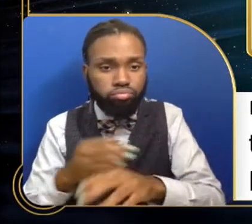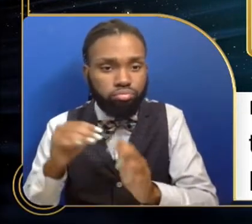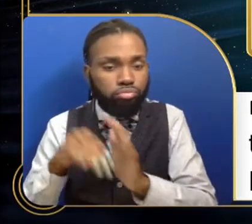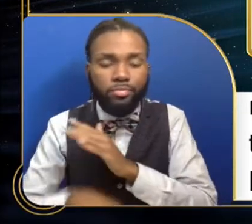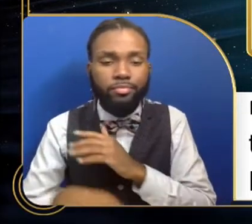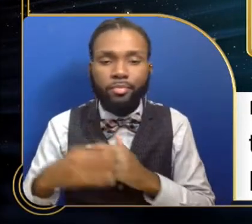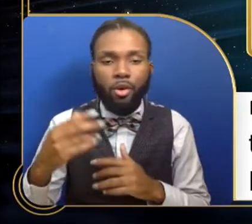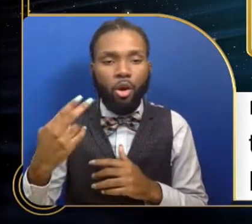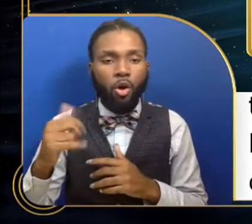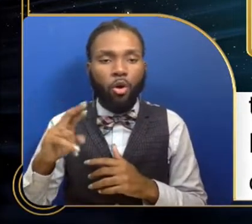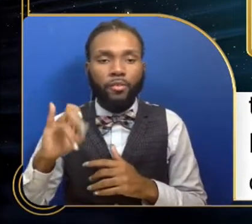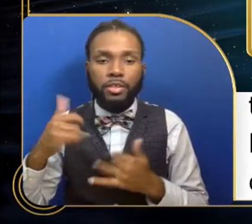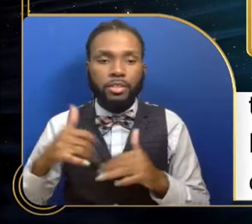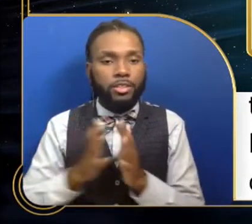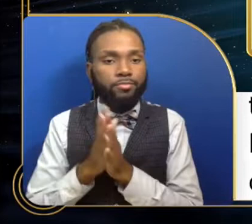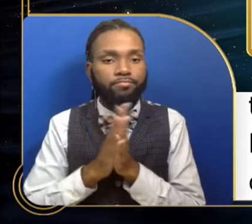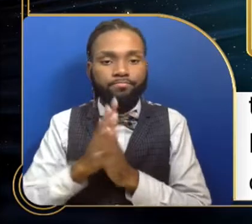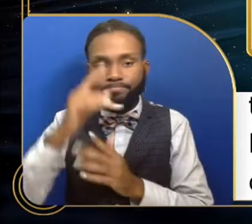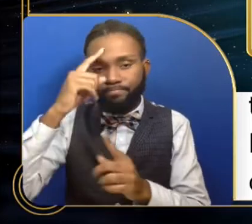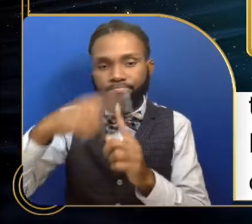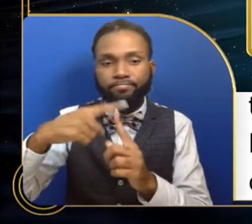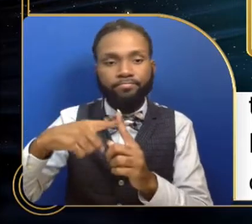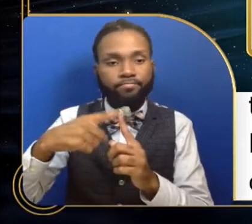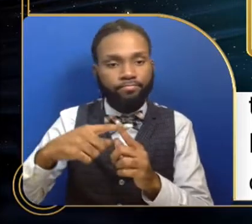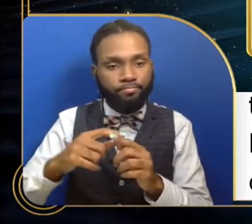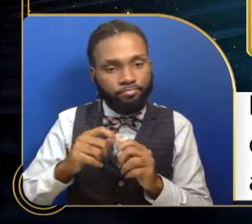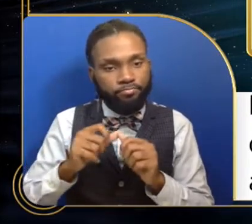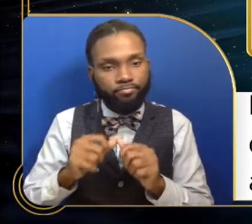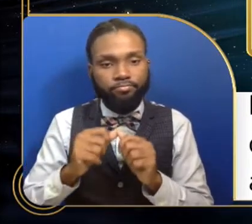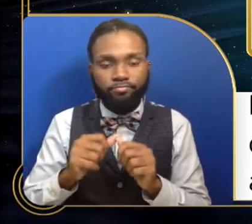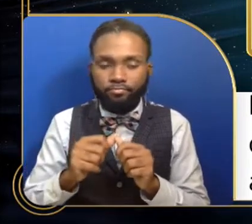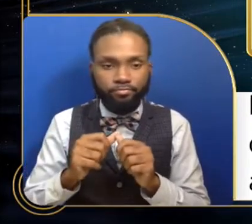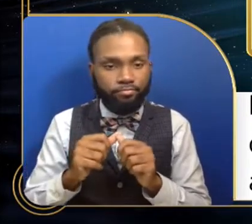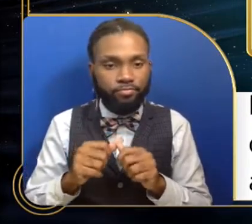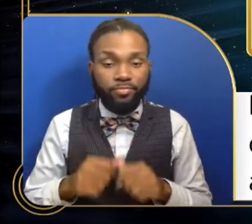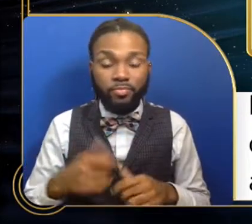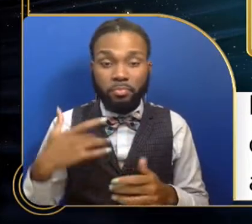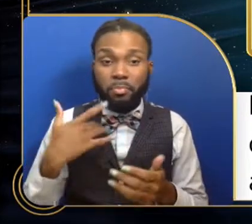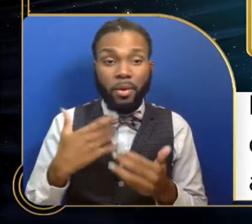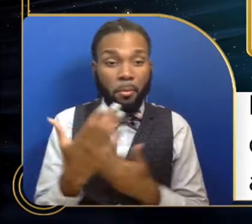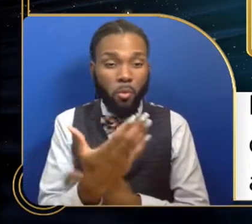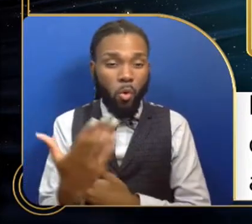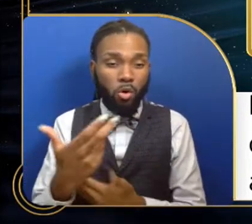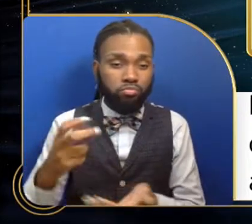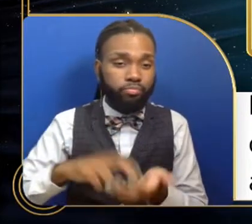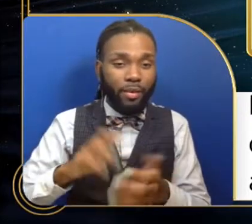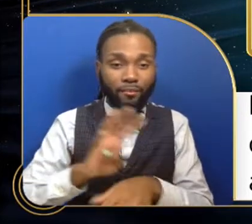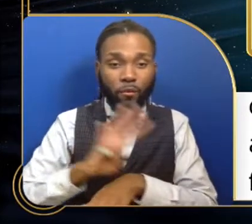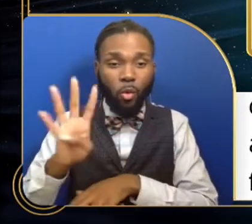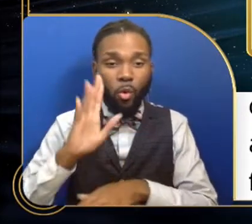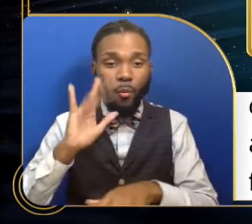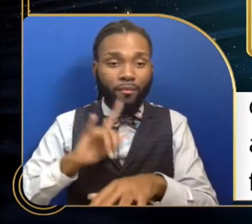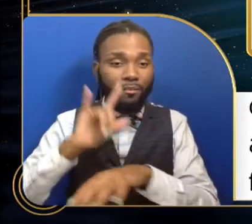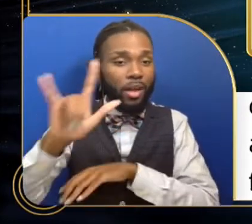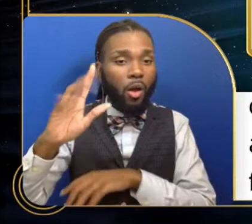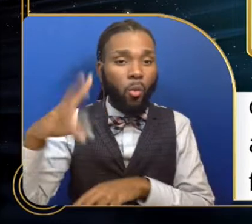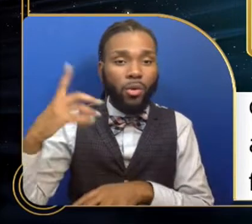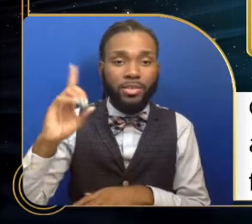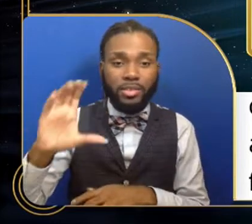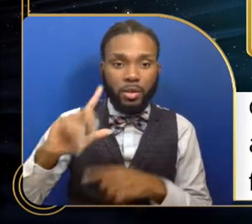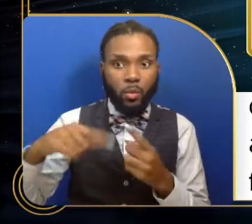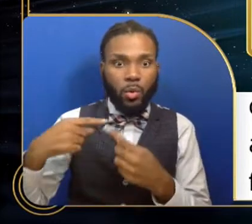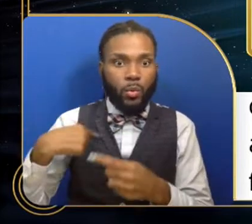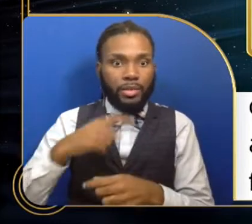that keeps the greatest advocates going. He would get up at 4 a.m. to fly to Washington when we needed him to participate in